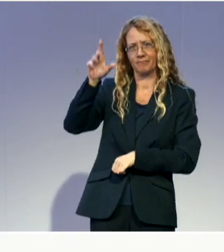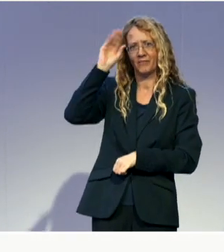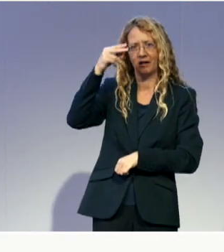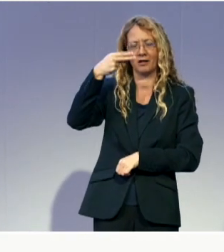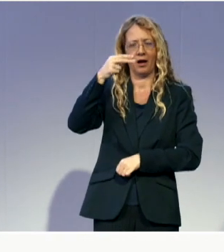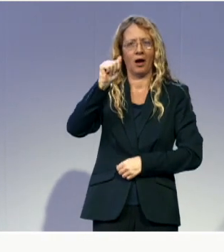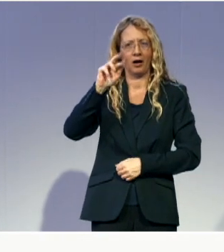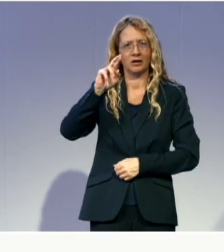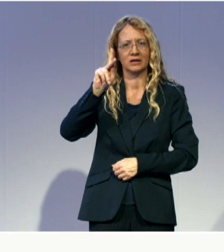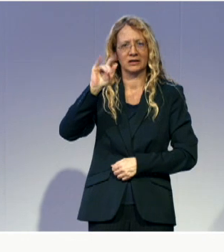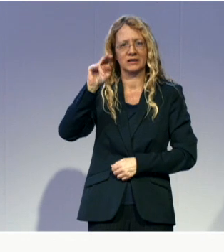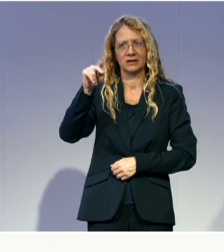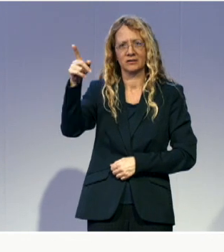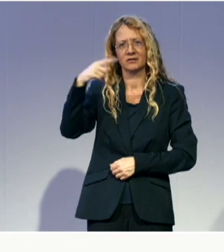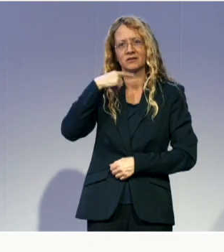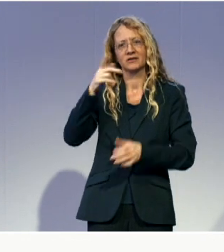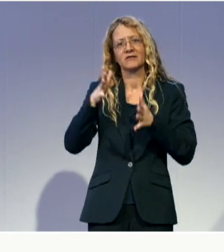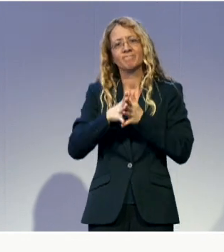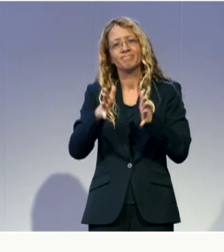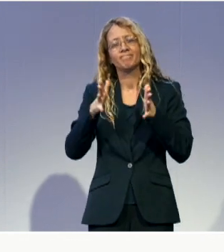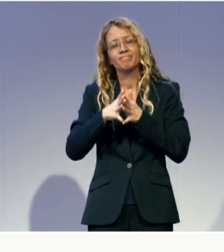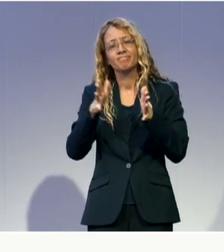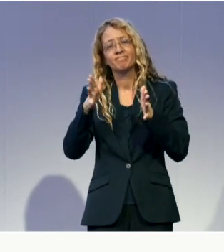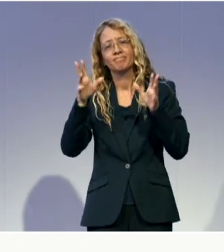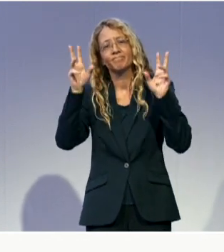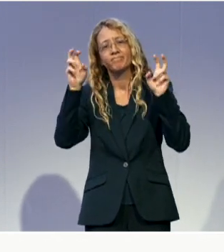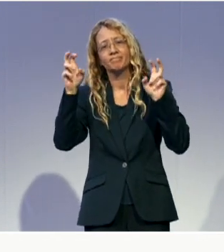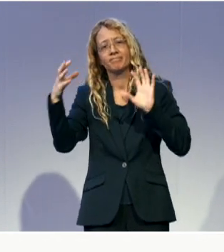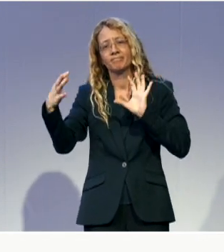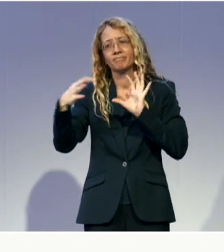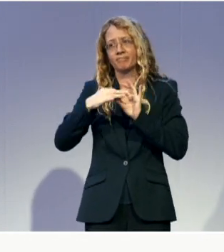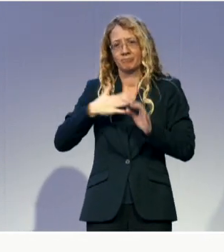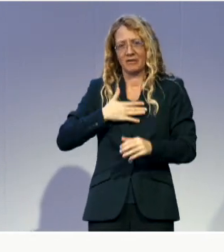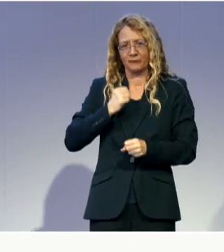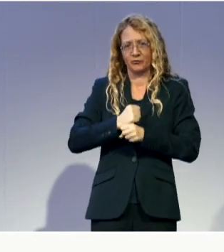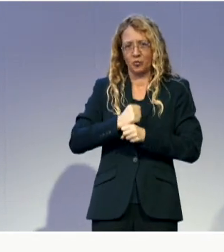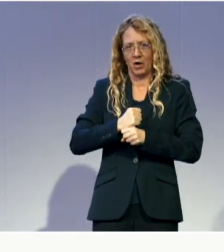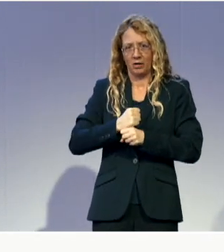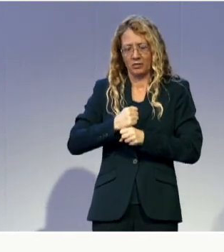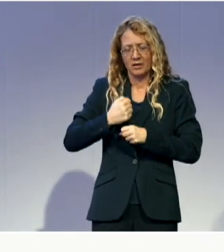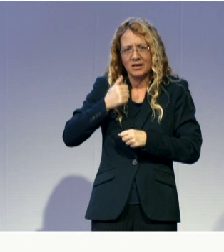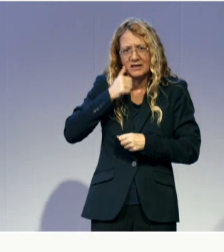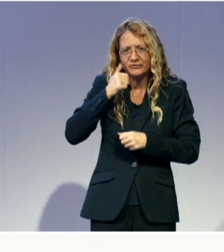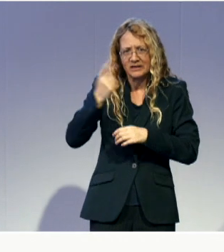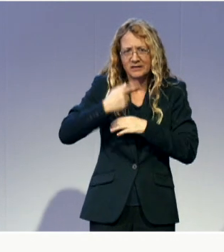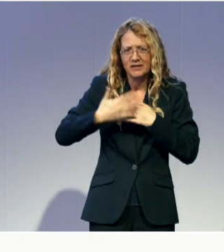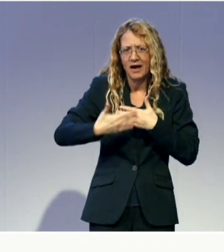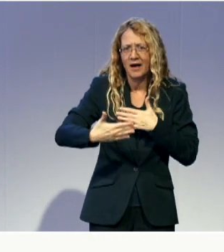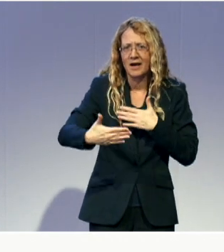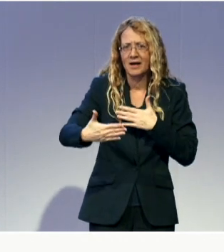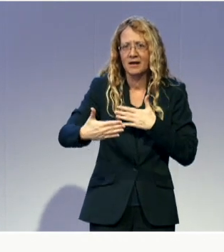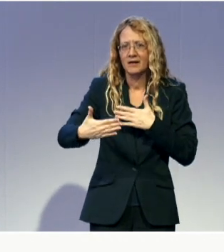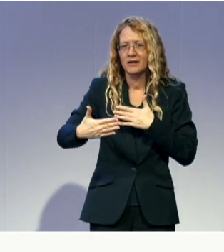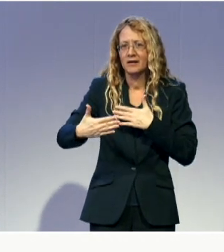into the work that I'm doing today, and I'll play a short video in a few minutes